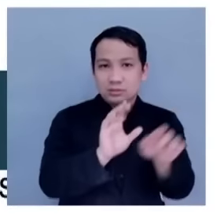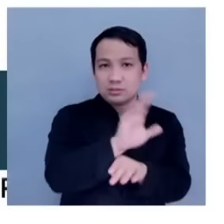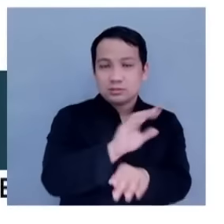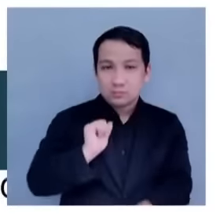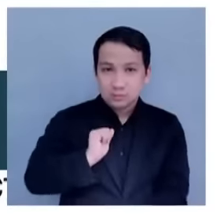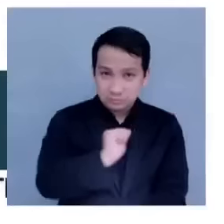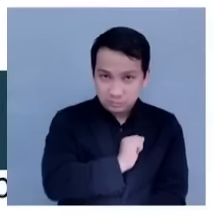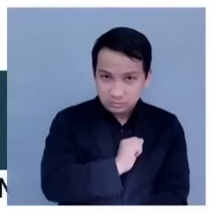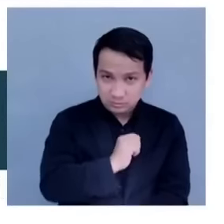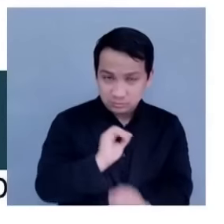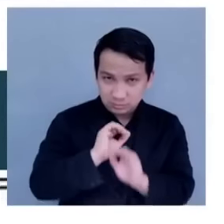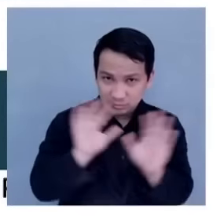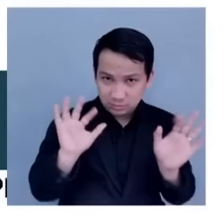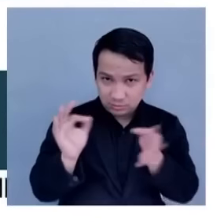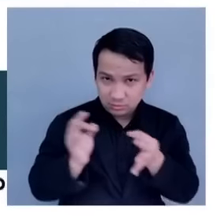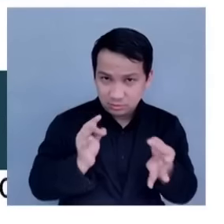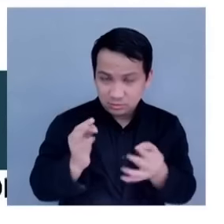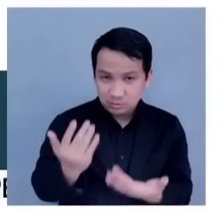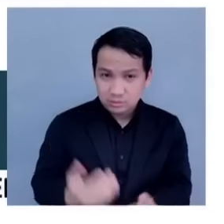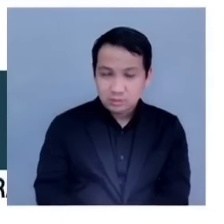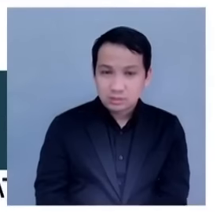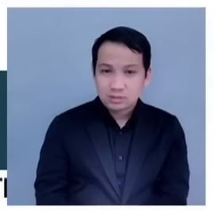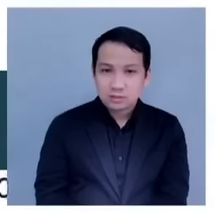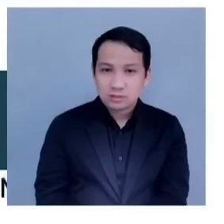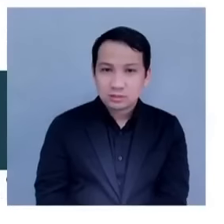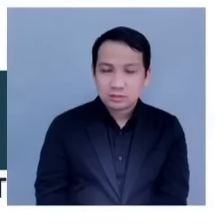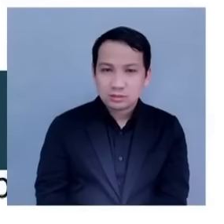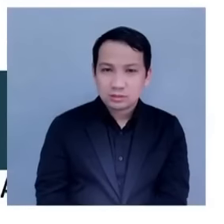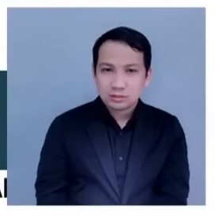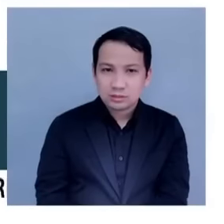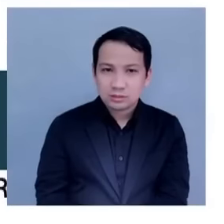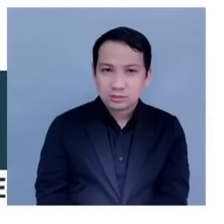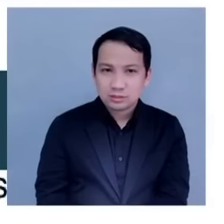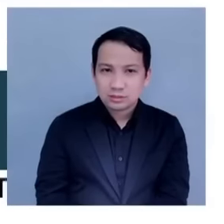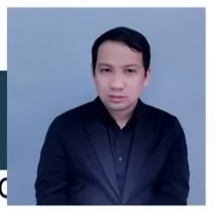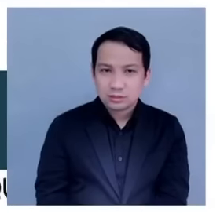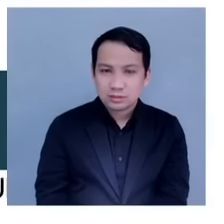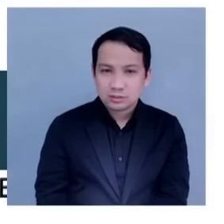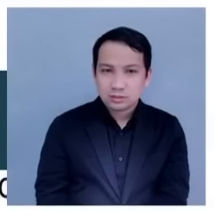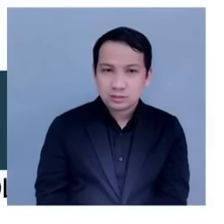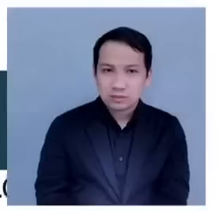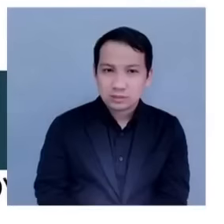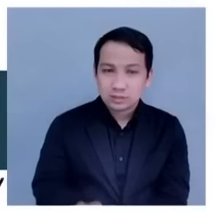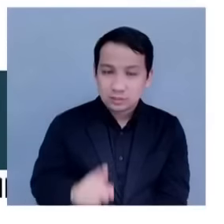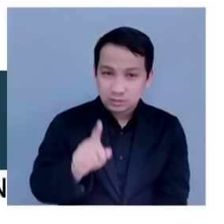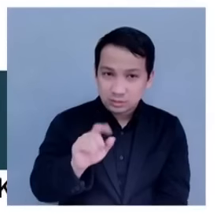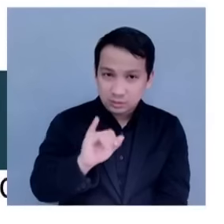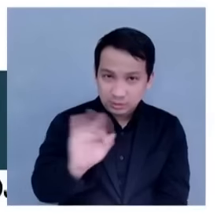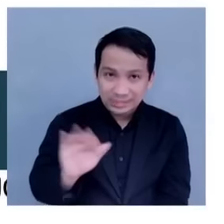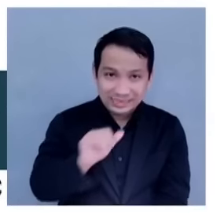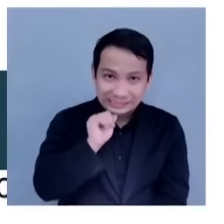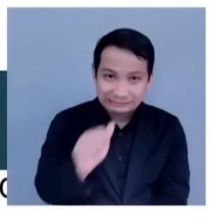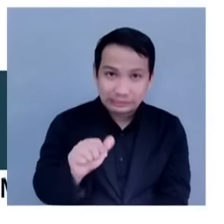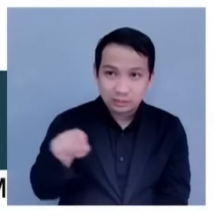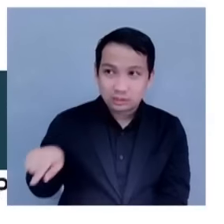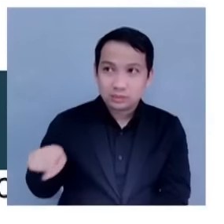that clear? Carmina, sorry, I can't hear you. Is she, if she does not post